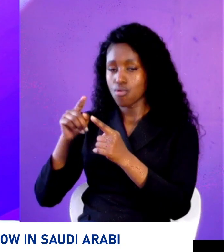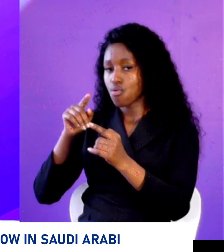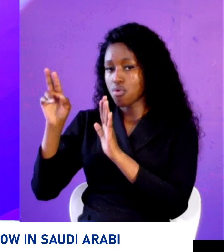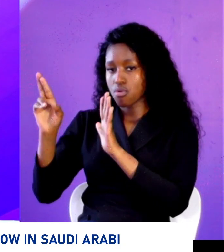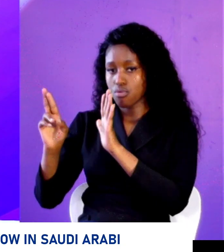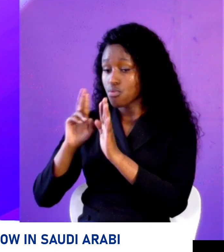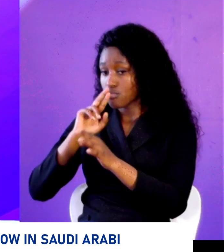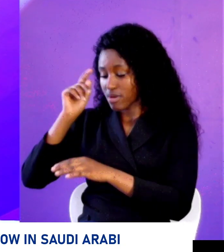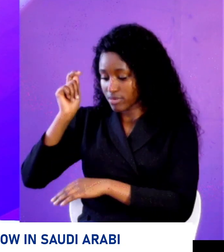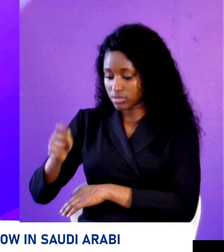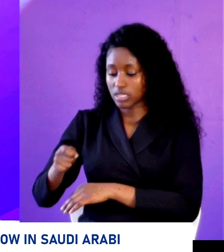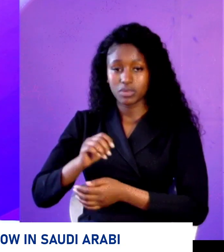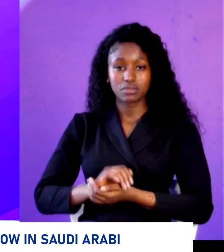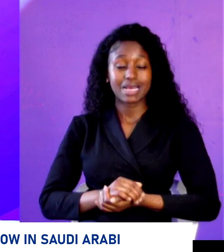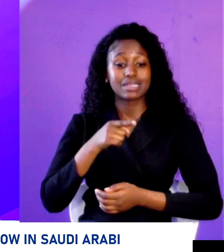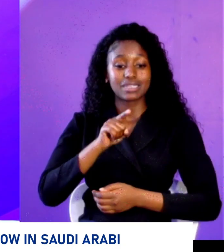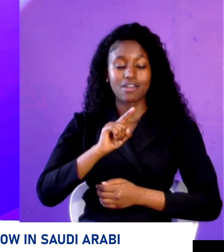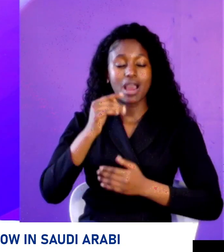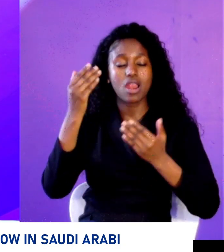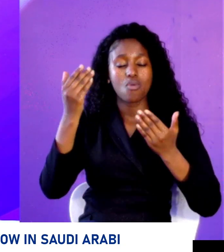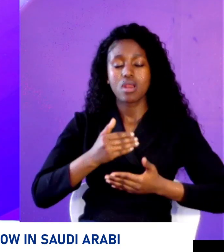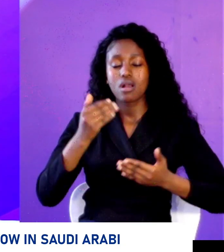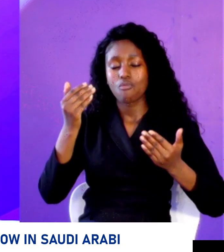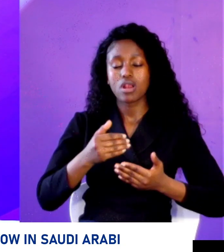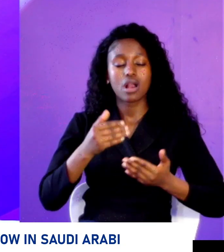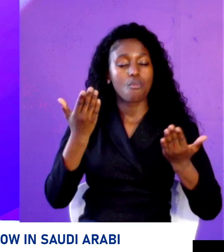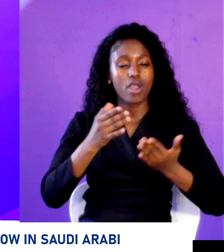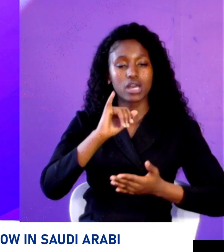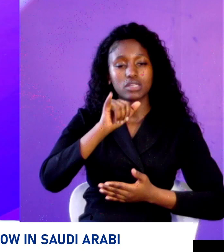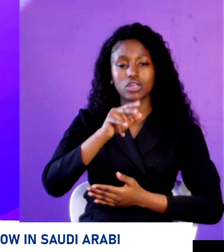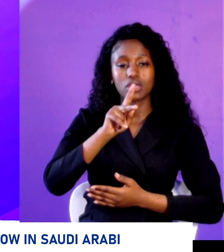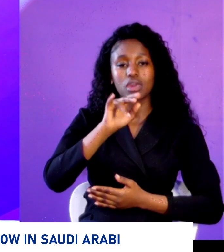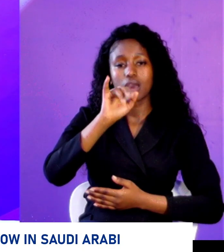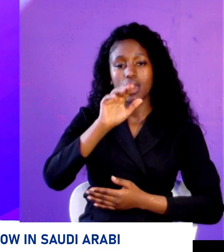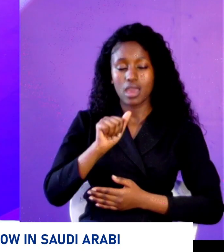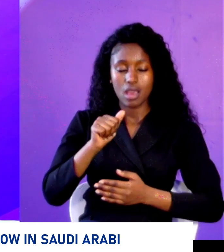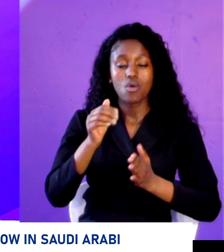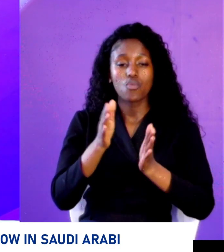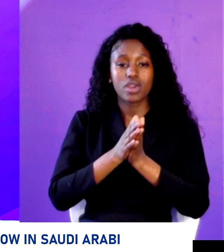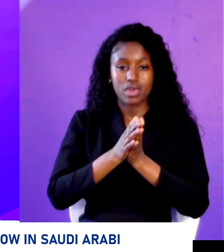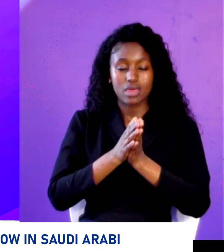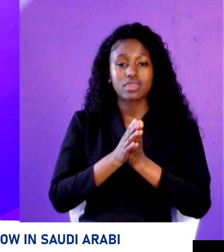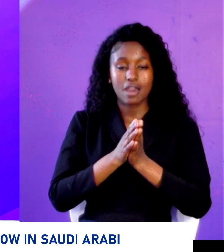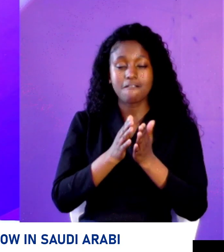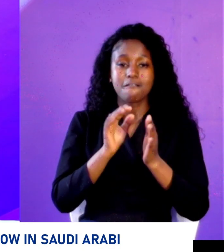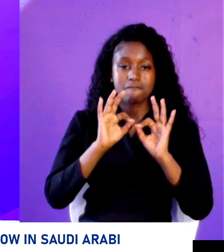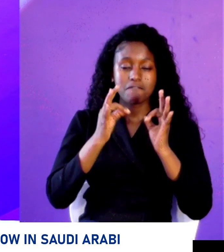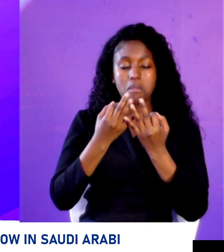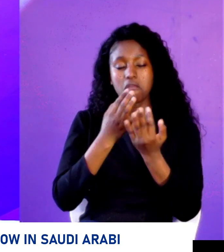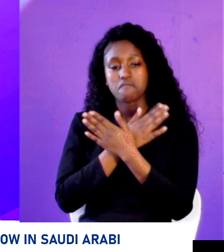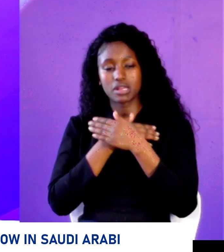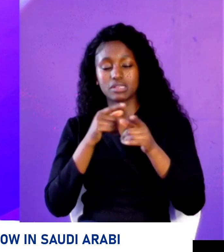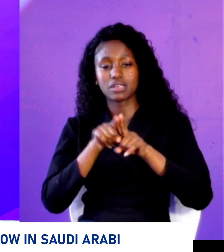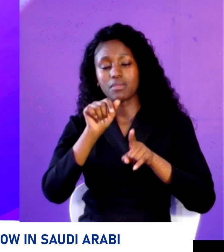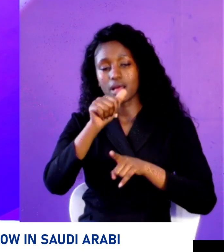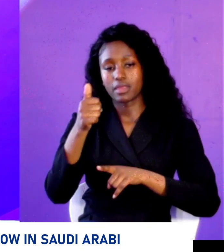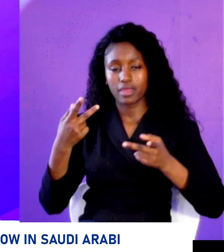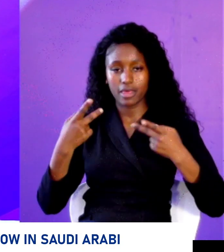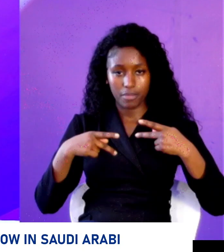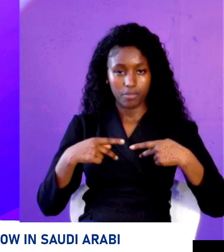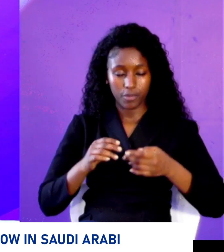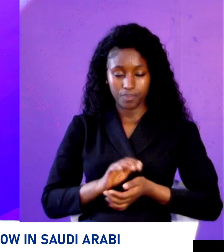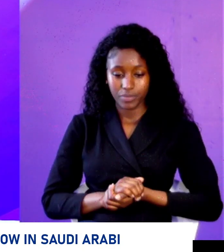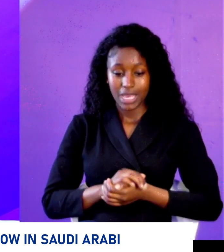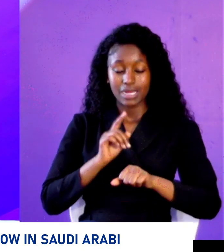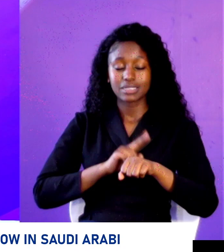International Airport by family, friends, and government officials. His release follows the acceptance